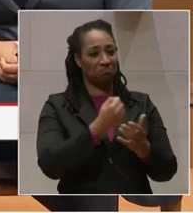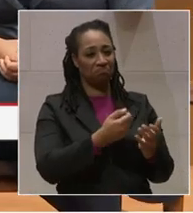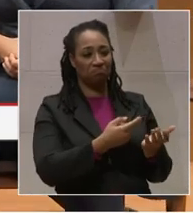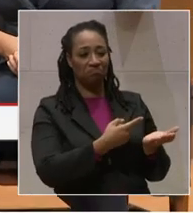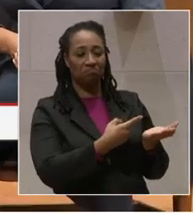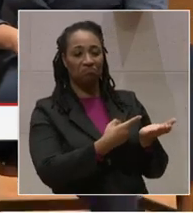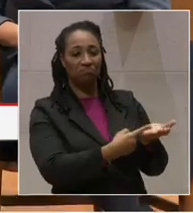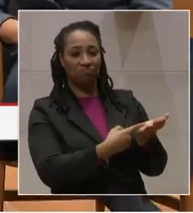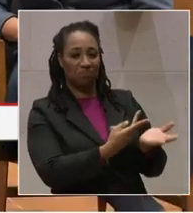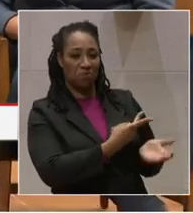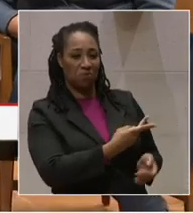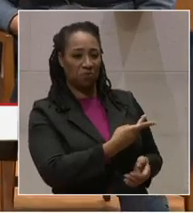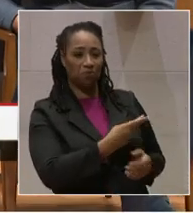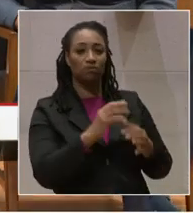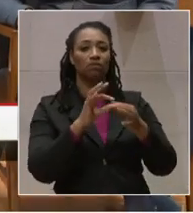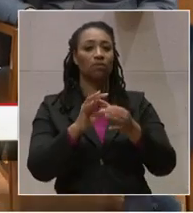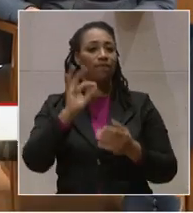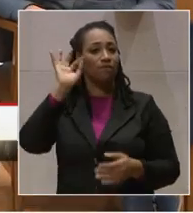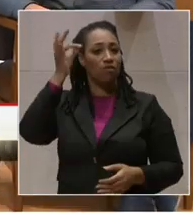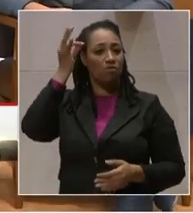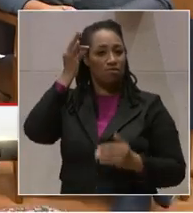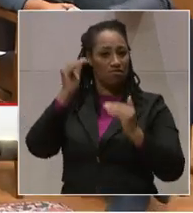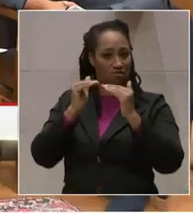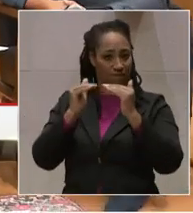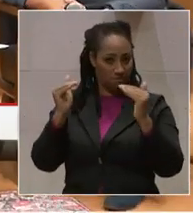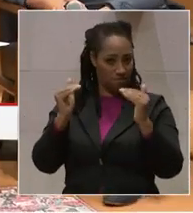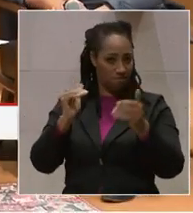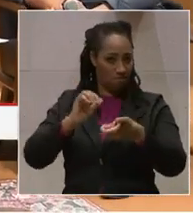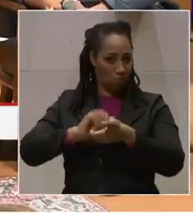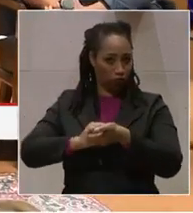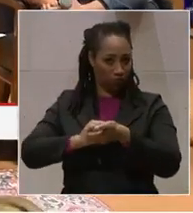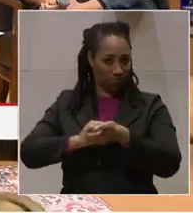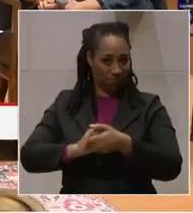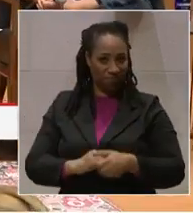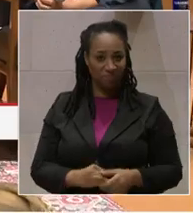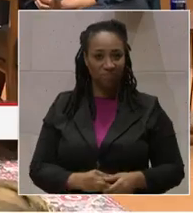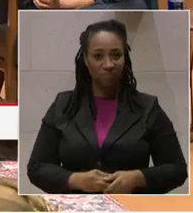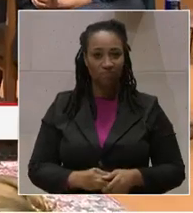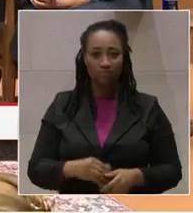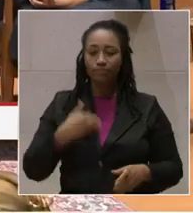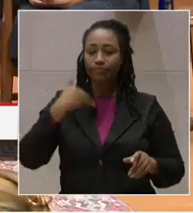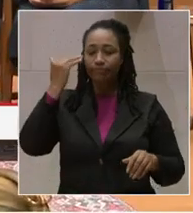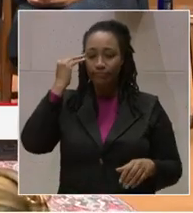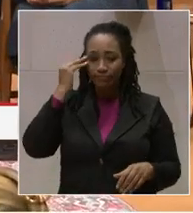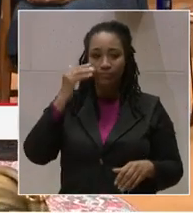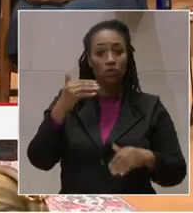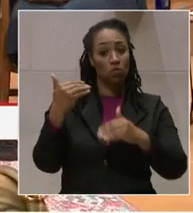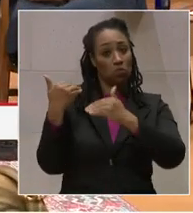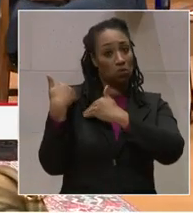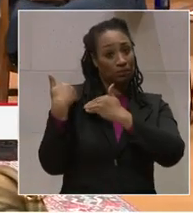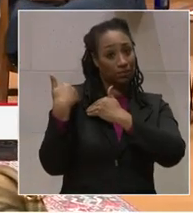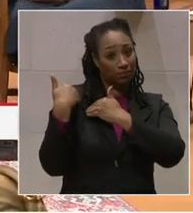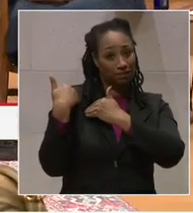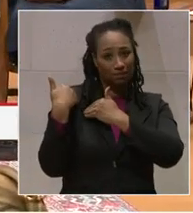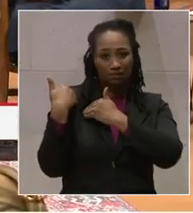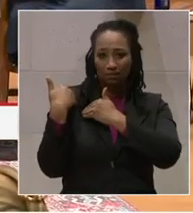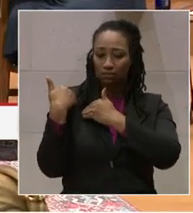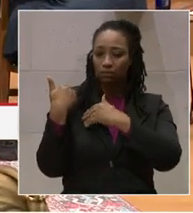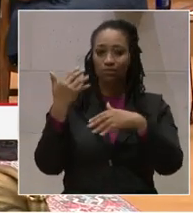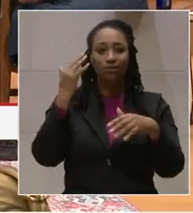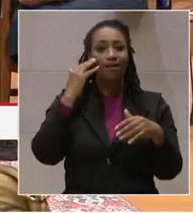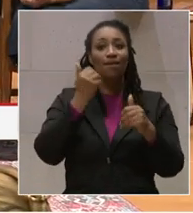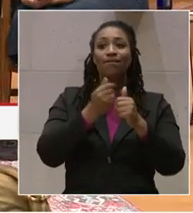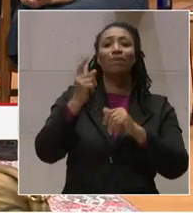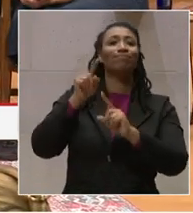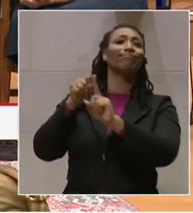Because I do think there's a local responsibility, of course, because everybody knows their mayor and everybody knows